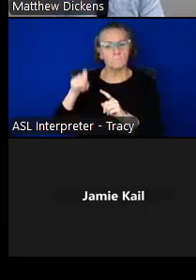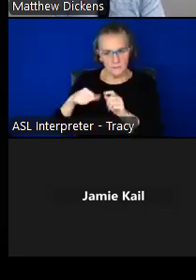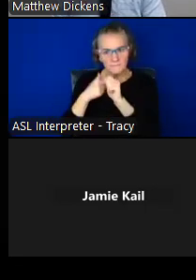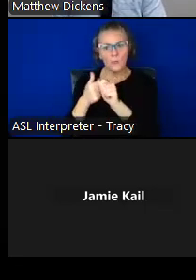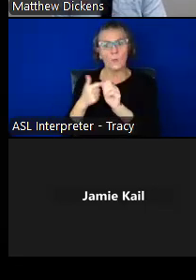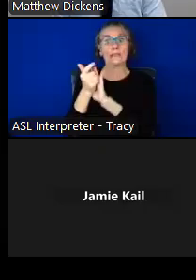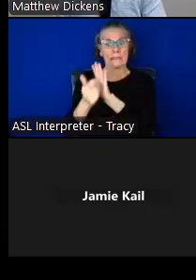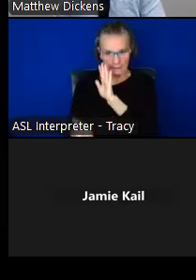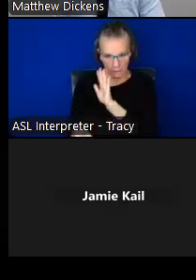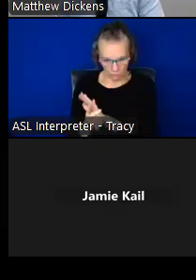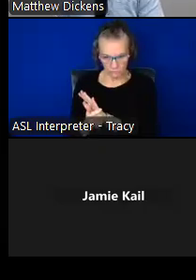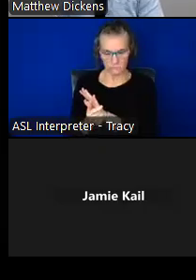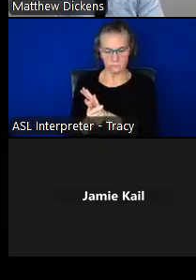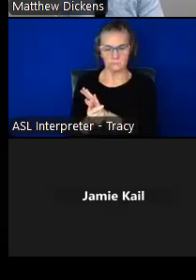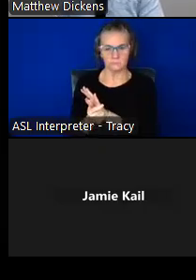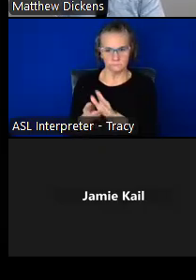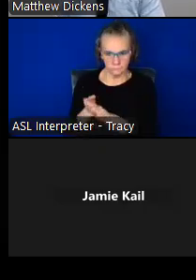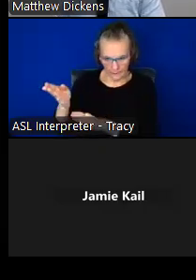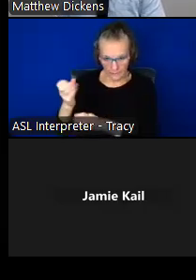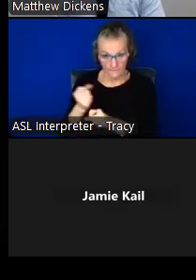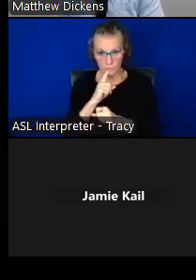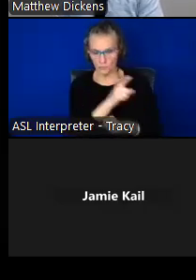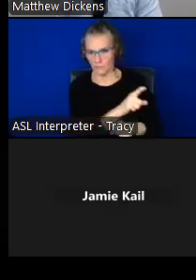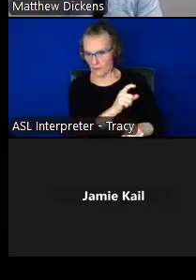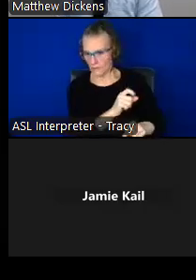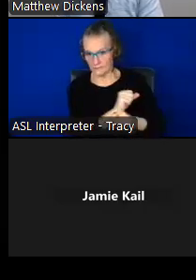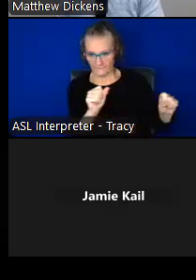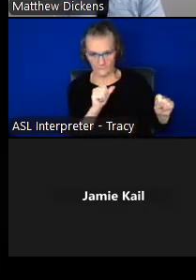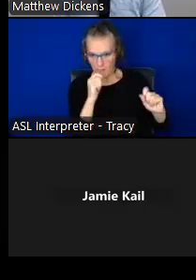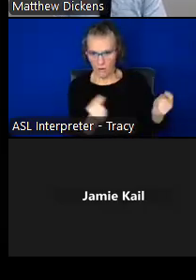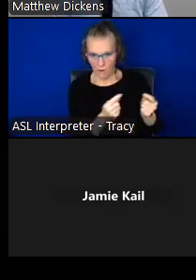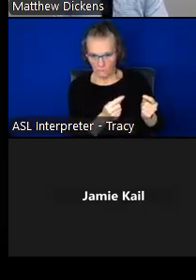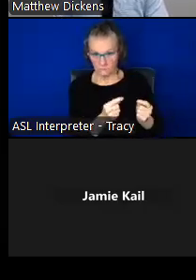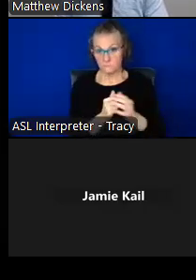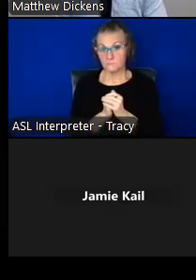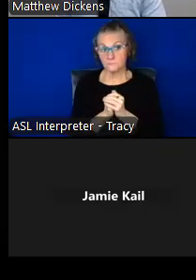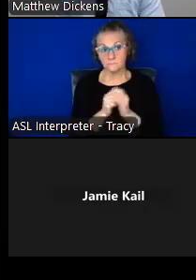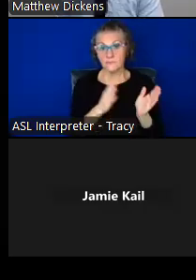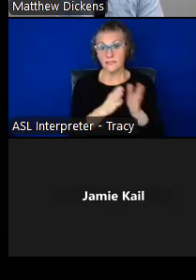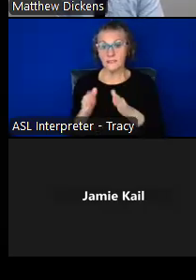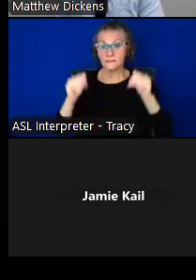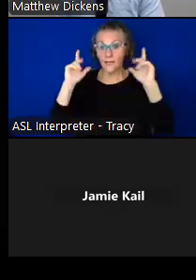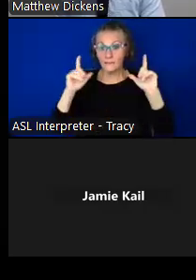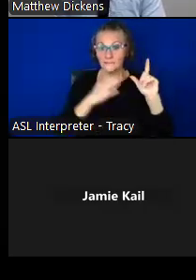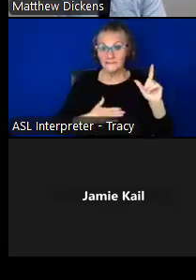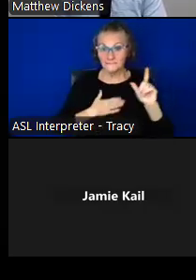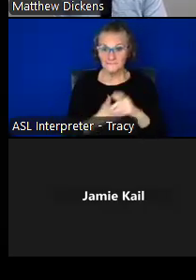to be sought to ensure that the client is safe from harm. Next slide, please.